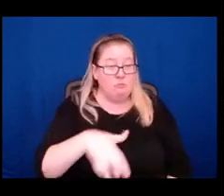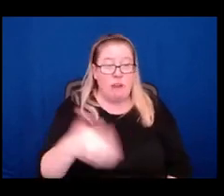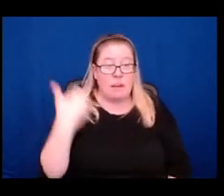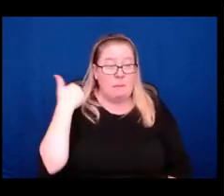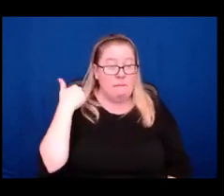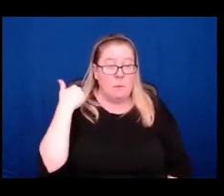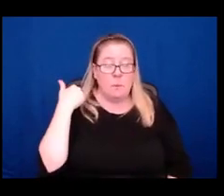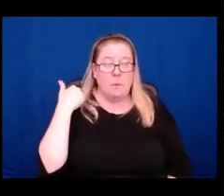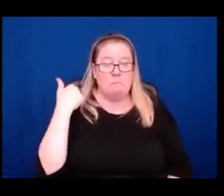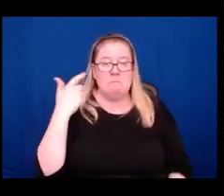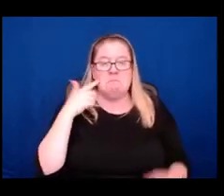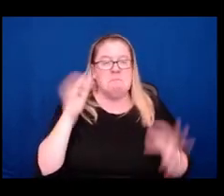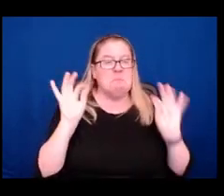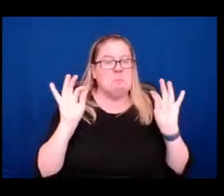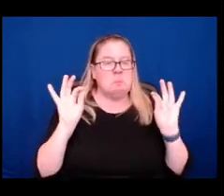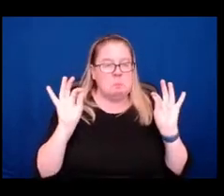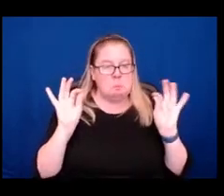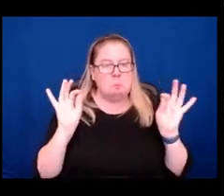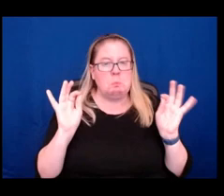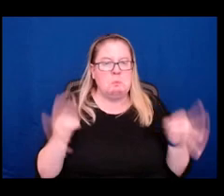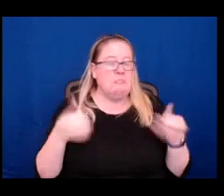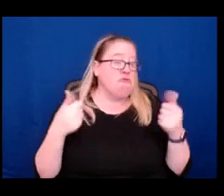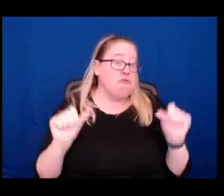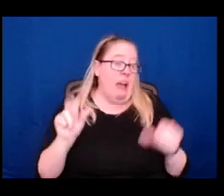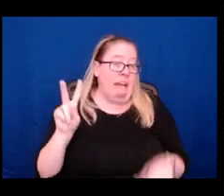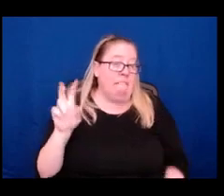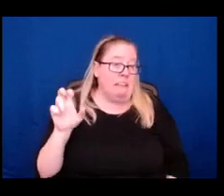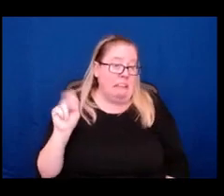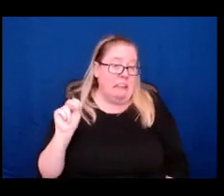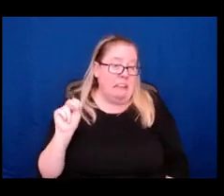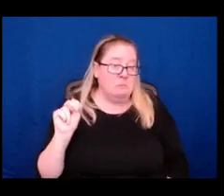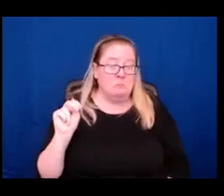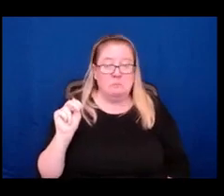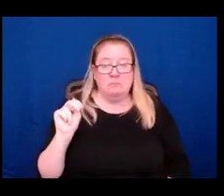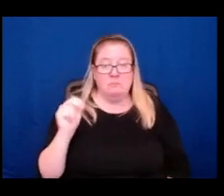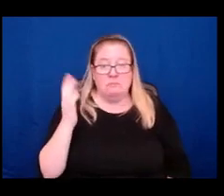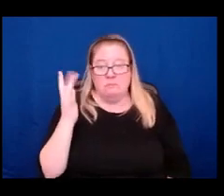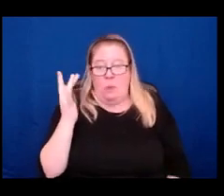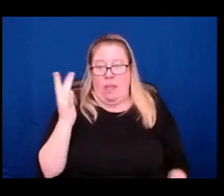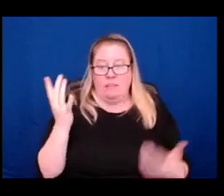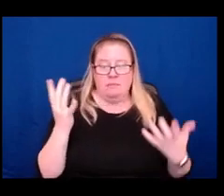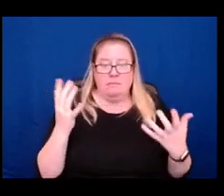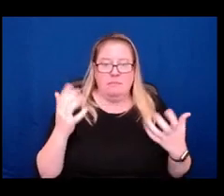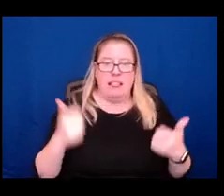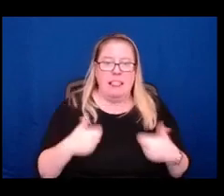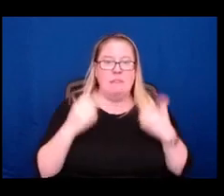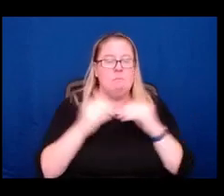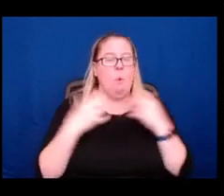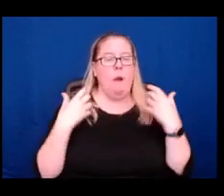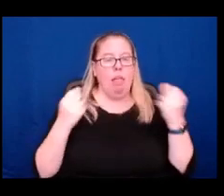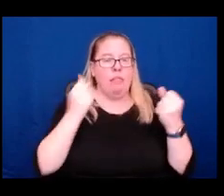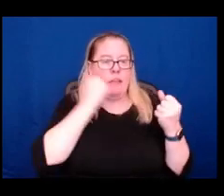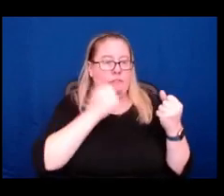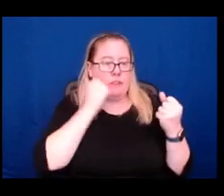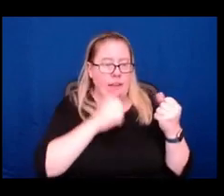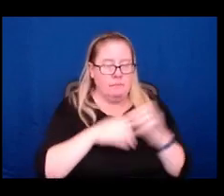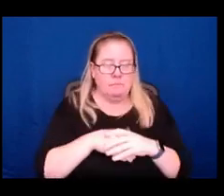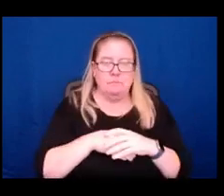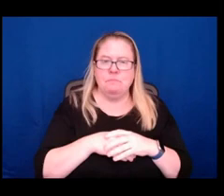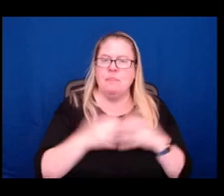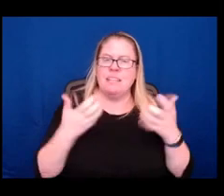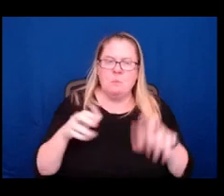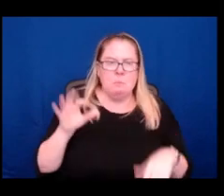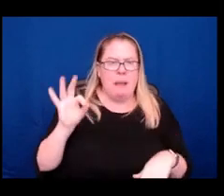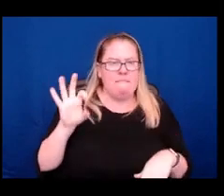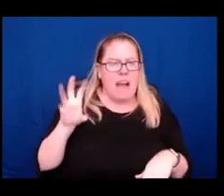I decided to try veganism just because I wanted to live a healthier life every day. I didn't want my fibroid symptoms